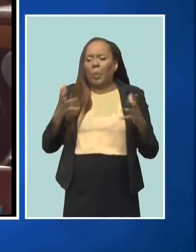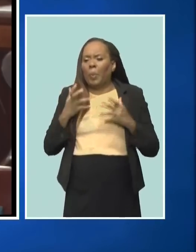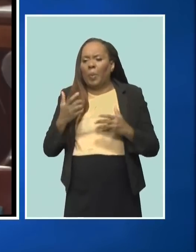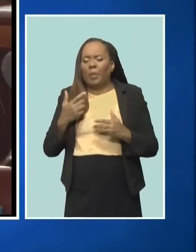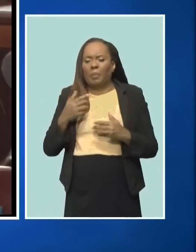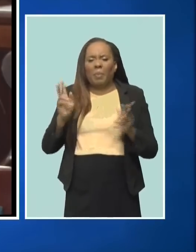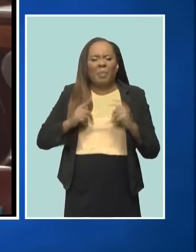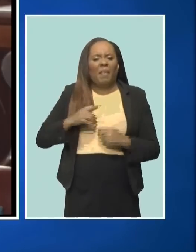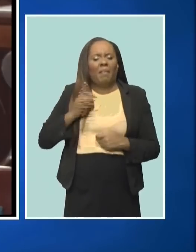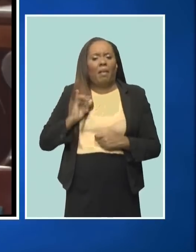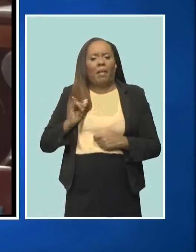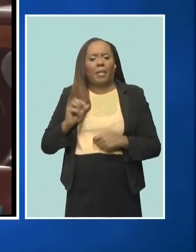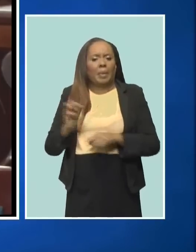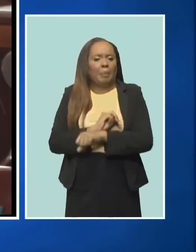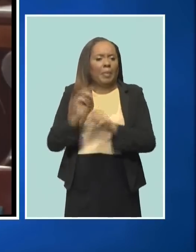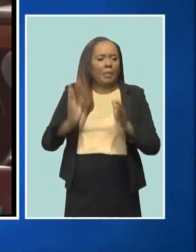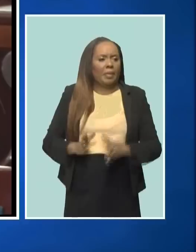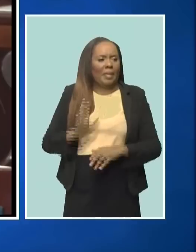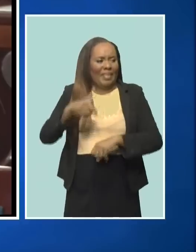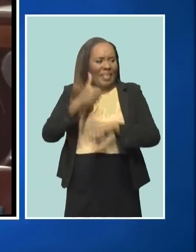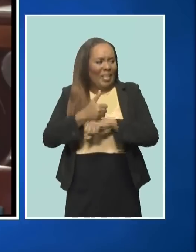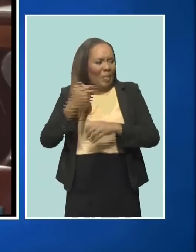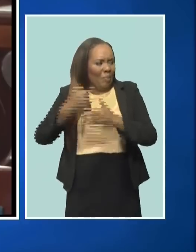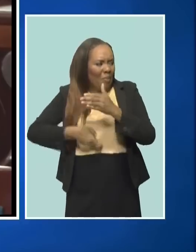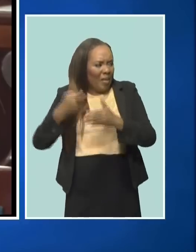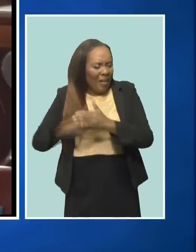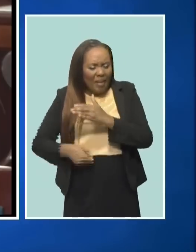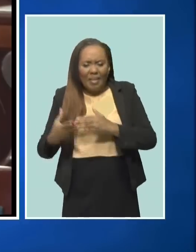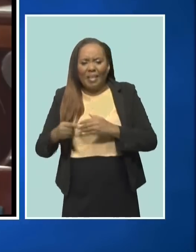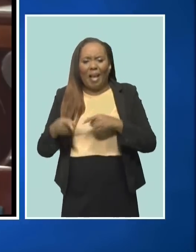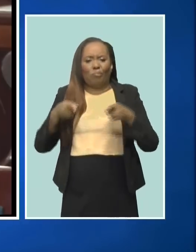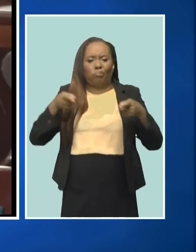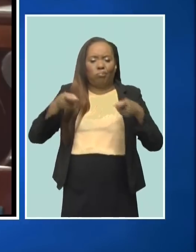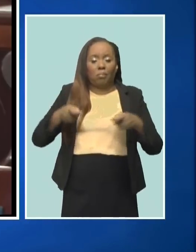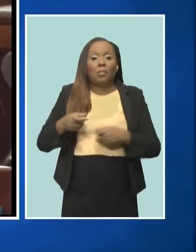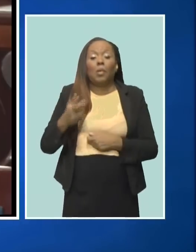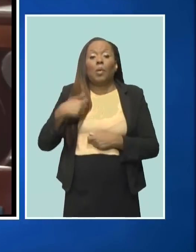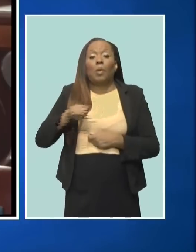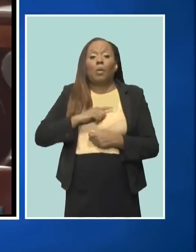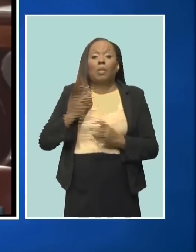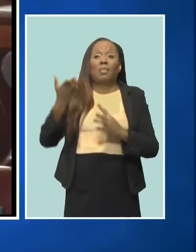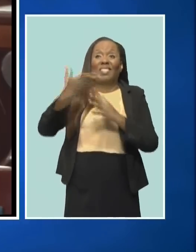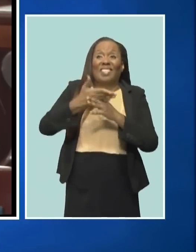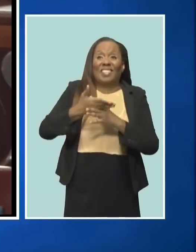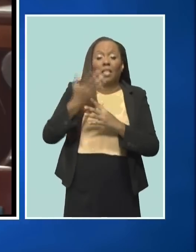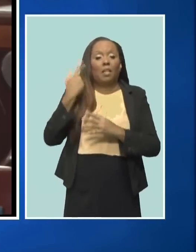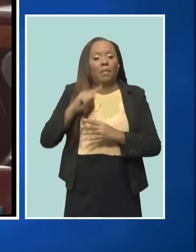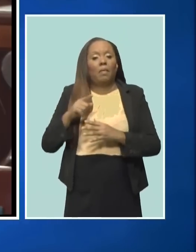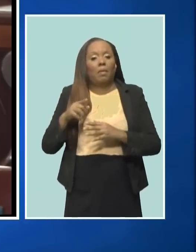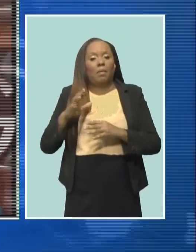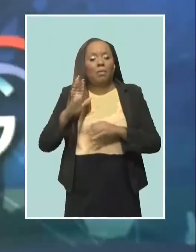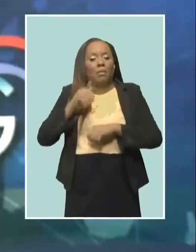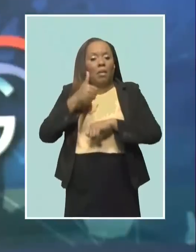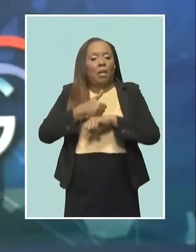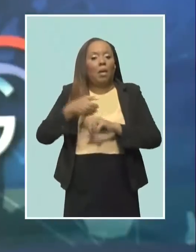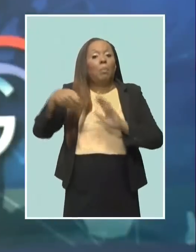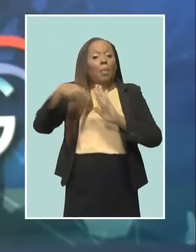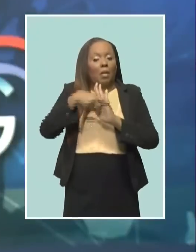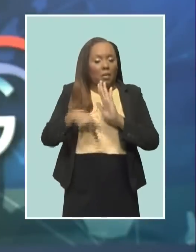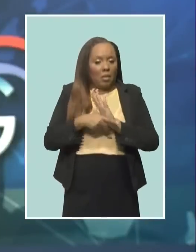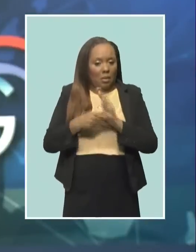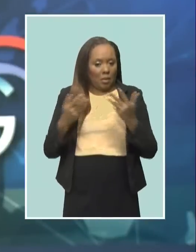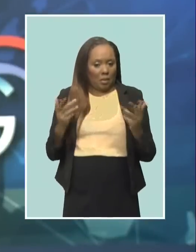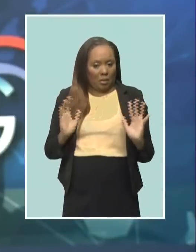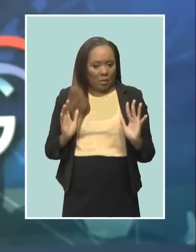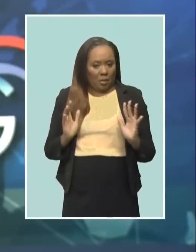prices and dealing with economic regulation. We intervene only to regulate policy. And